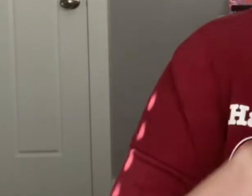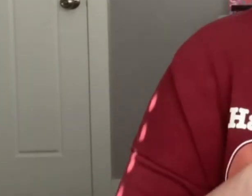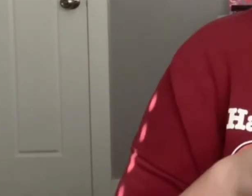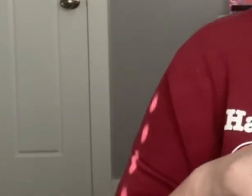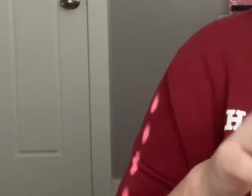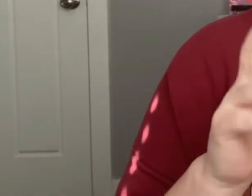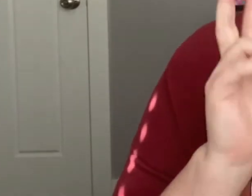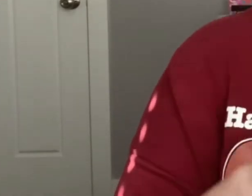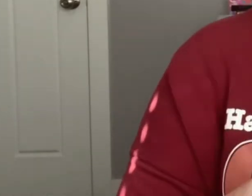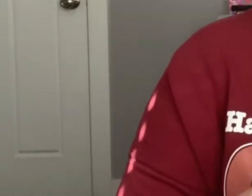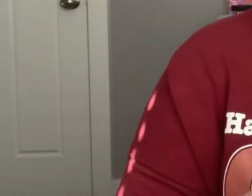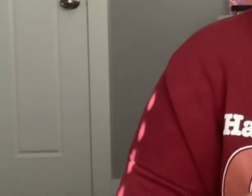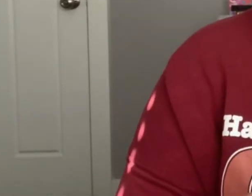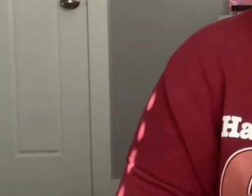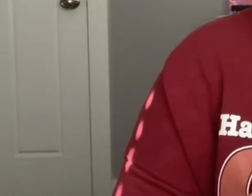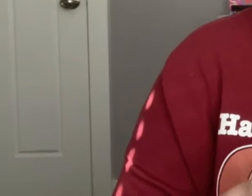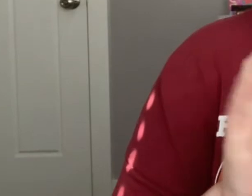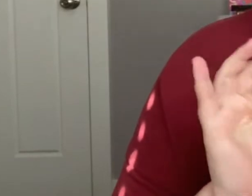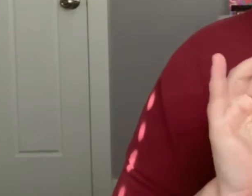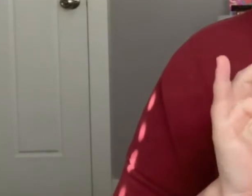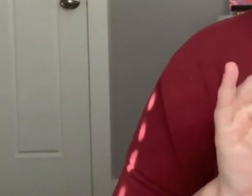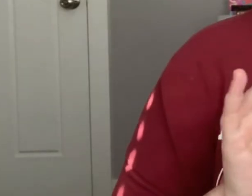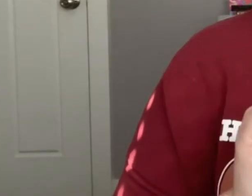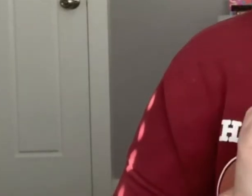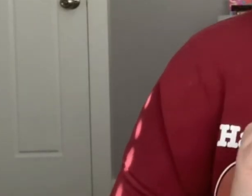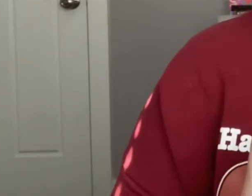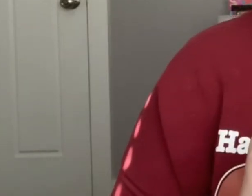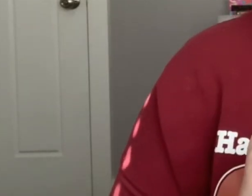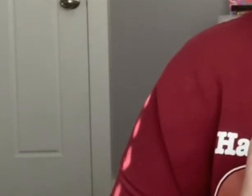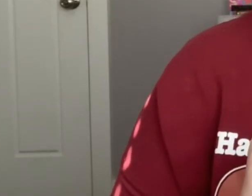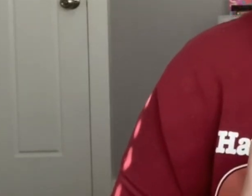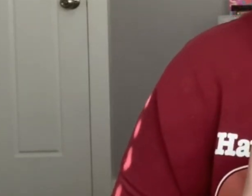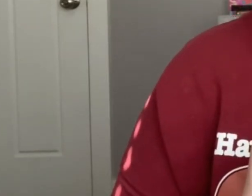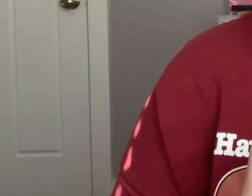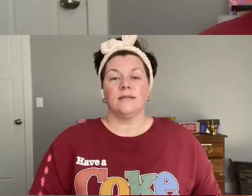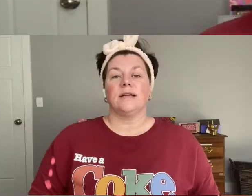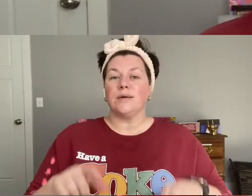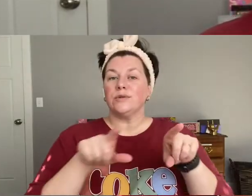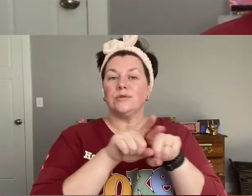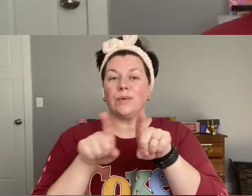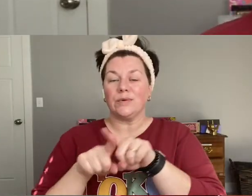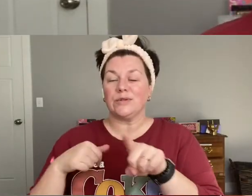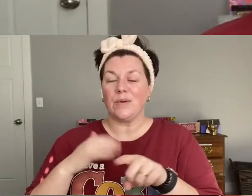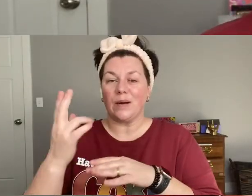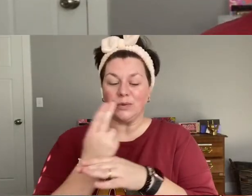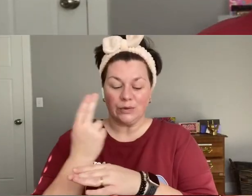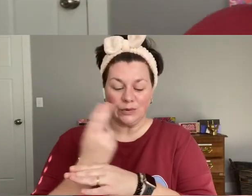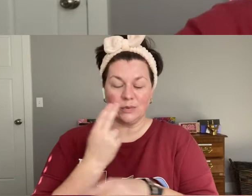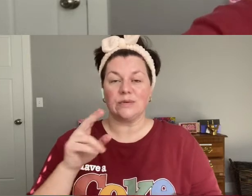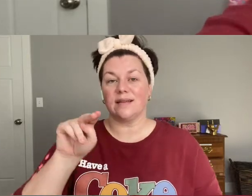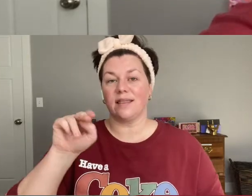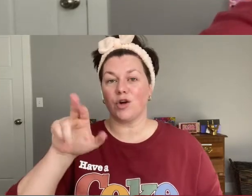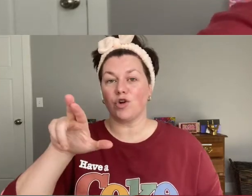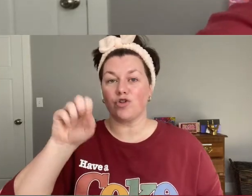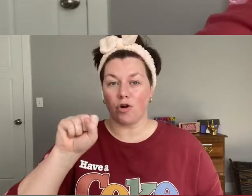bronzer, the blush, and the powder, I have quite a few different options to choose from. I'm very stoked on